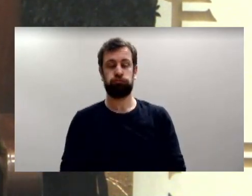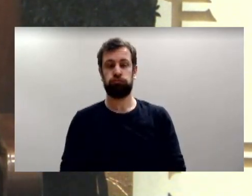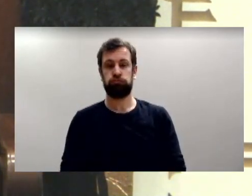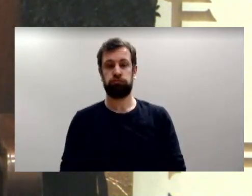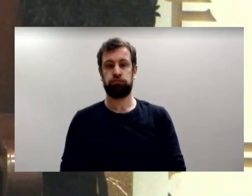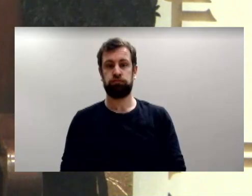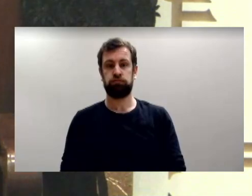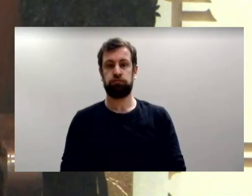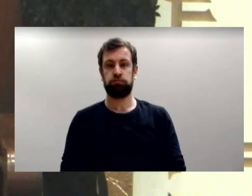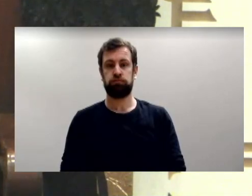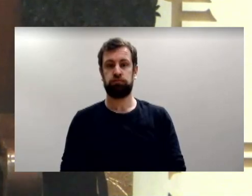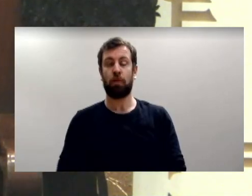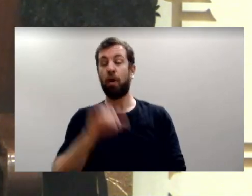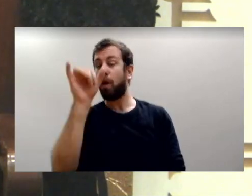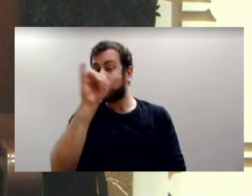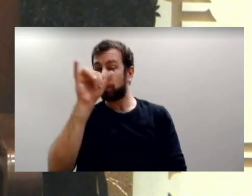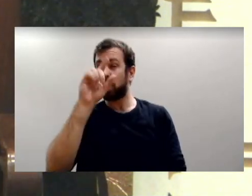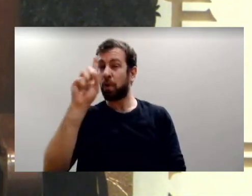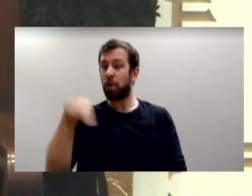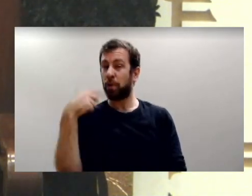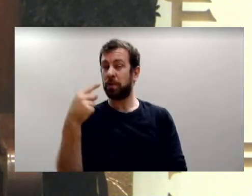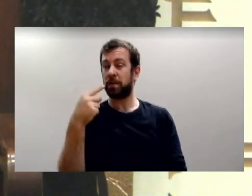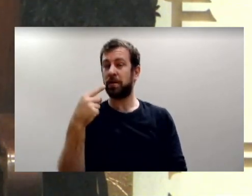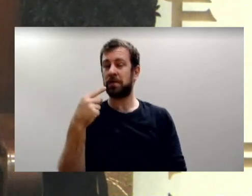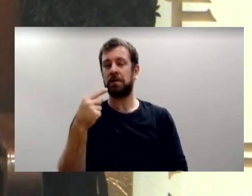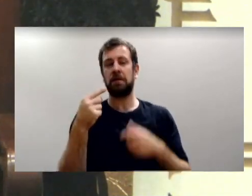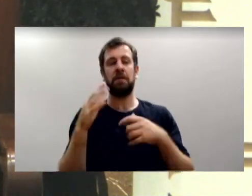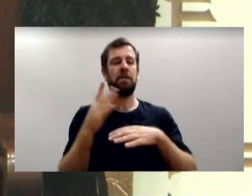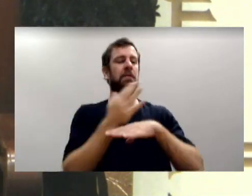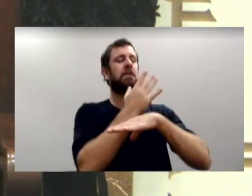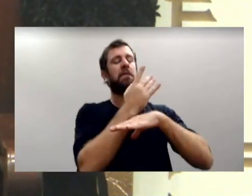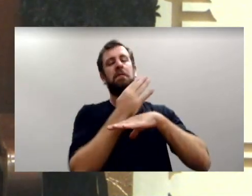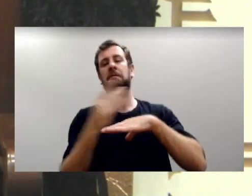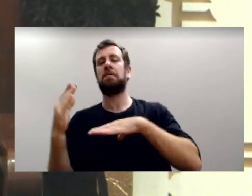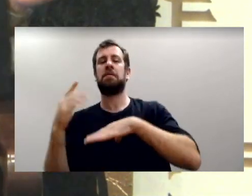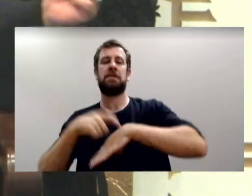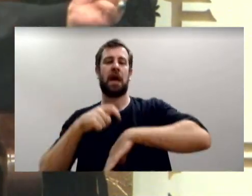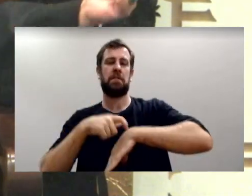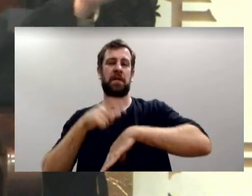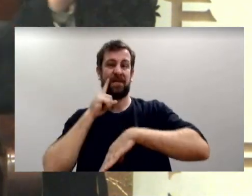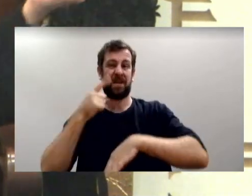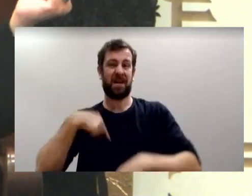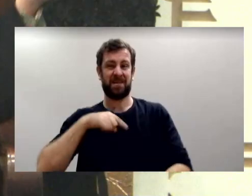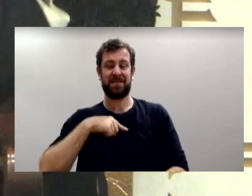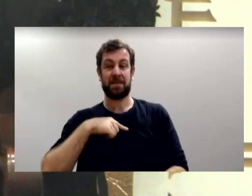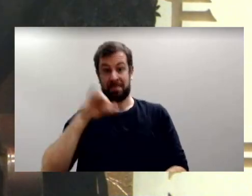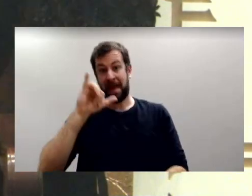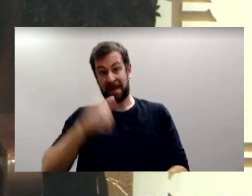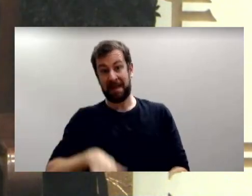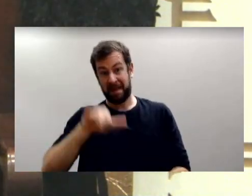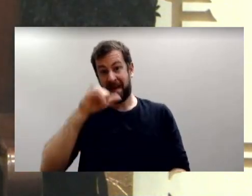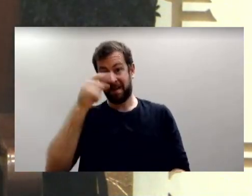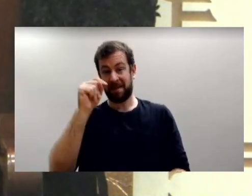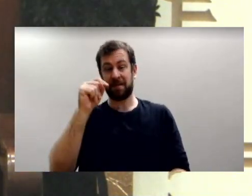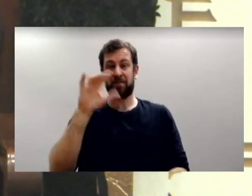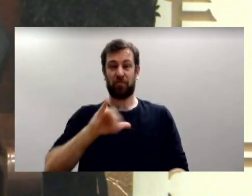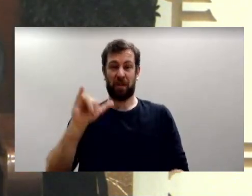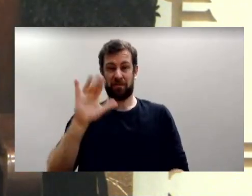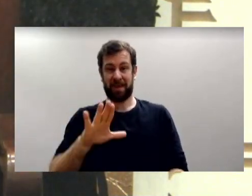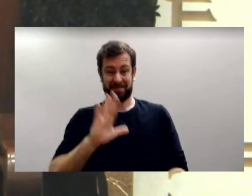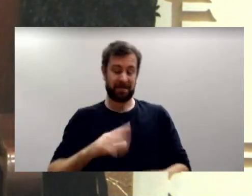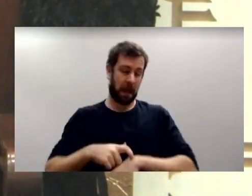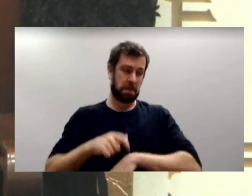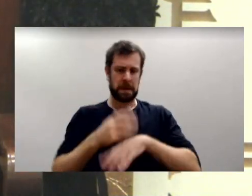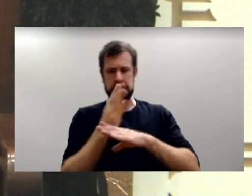There are also only ranges of time given to us. Even this ayat which is there around the mihrab here.